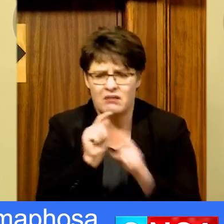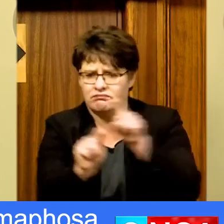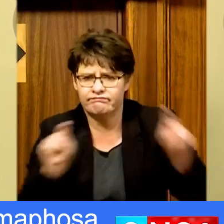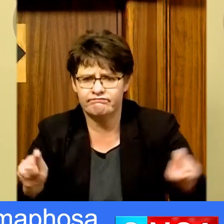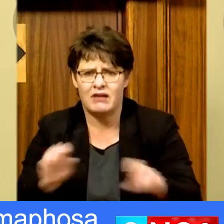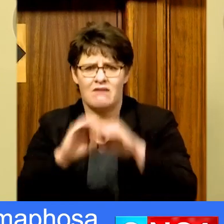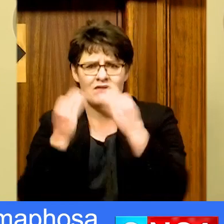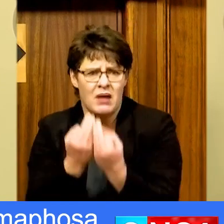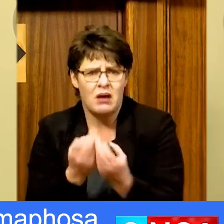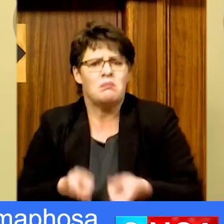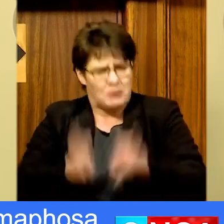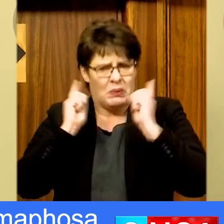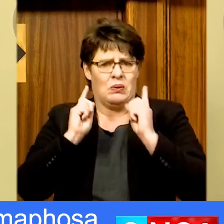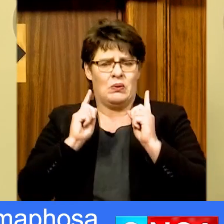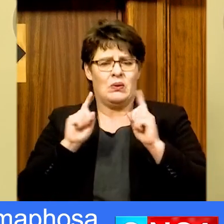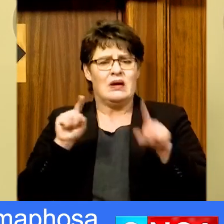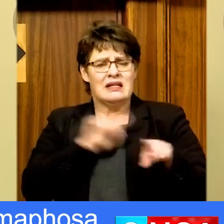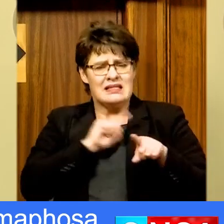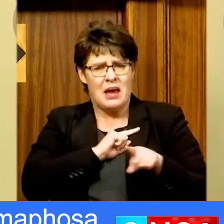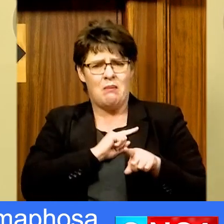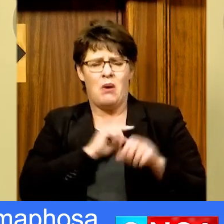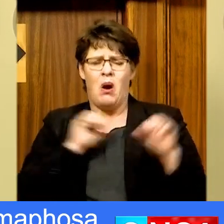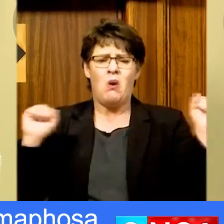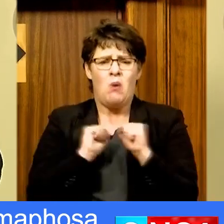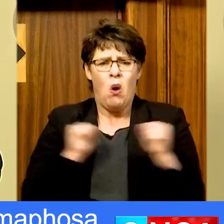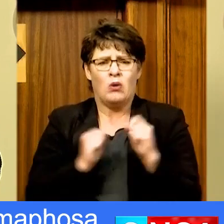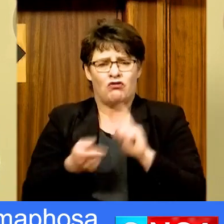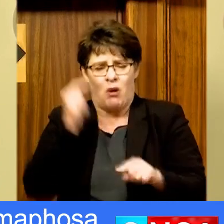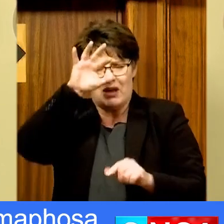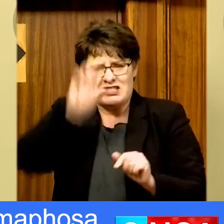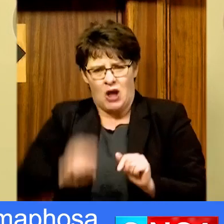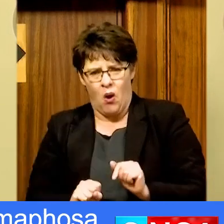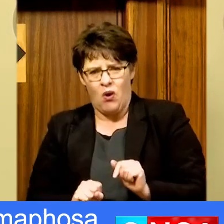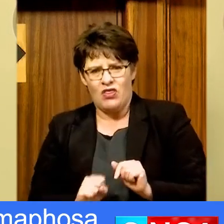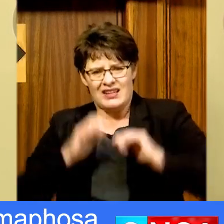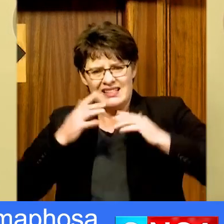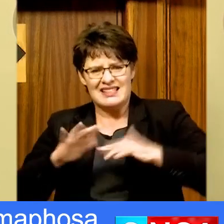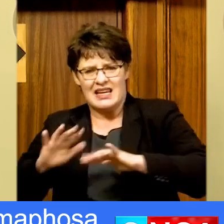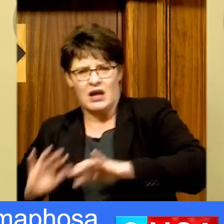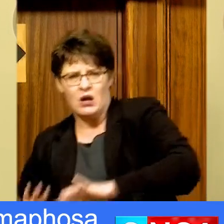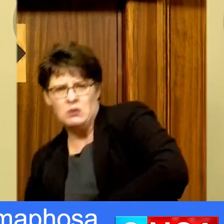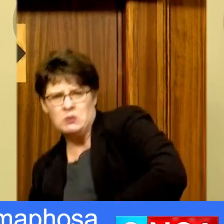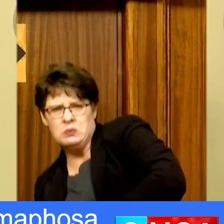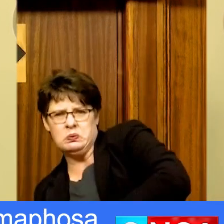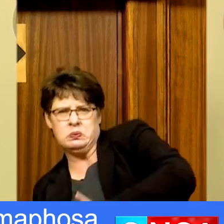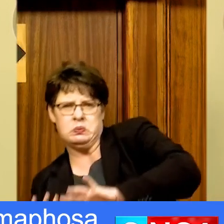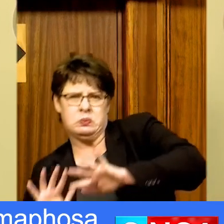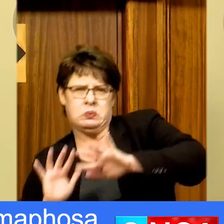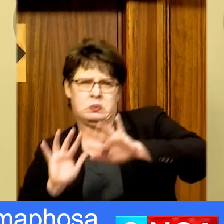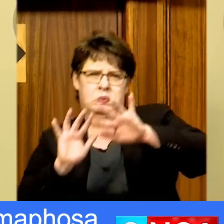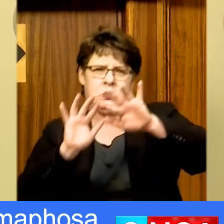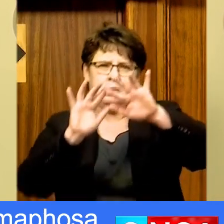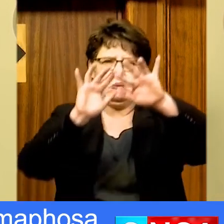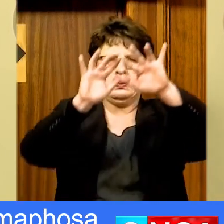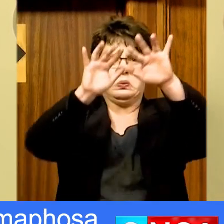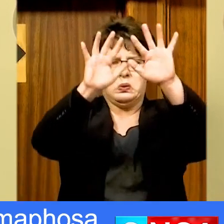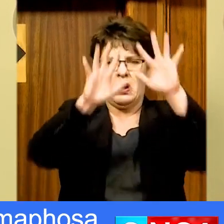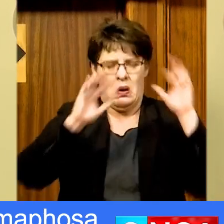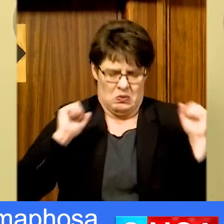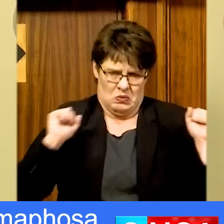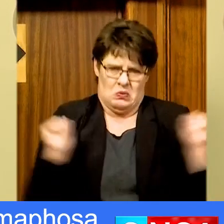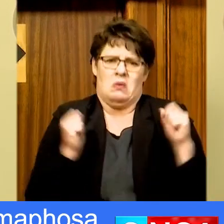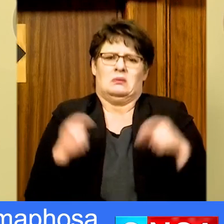like the massive cold fronts that sweep the hinterland of our country from the South